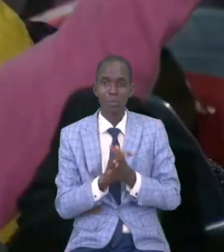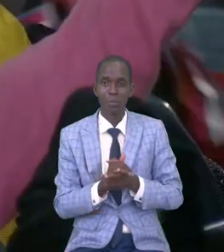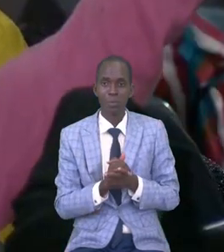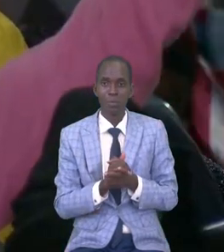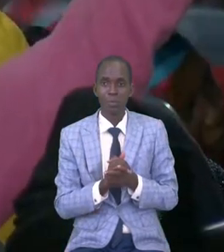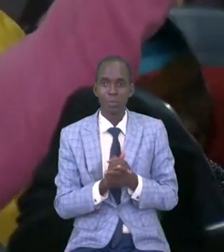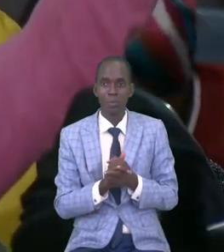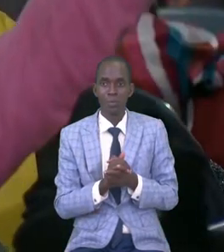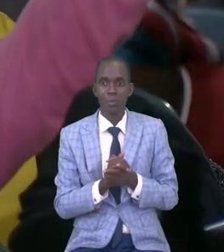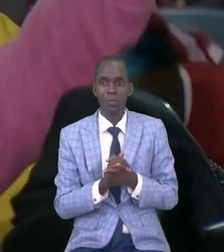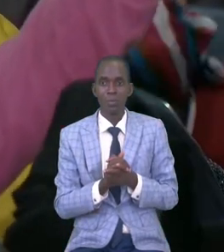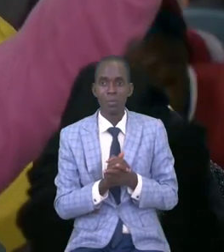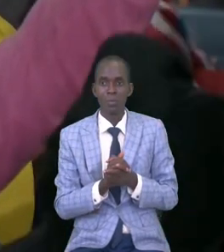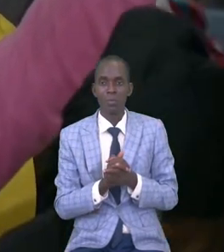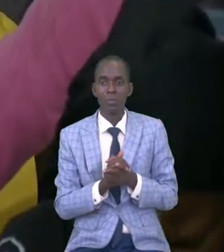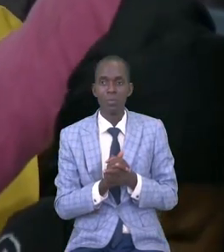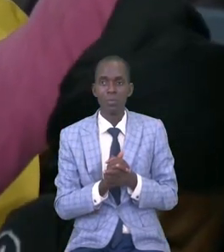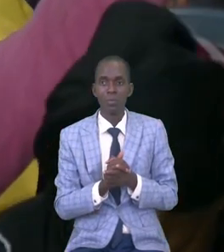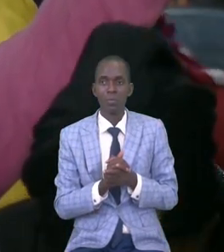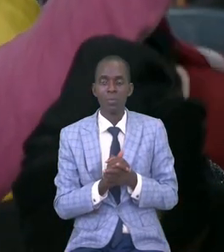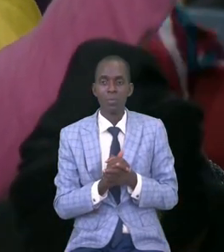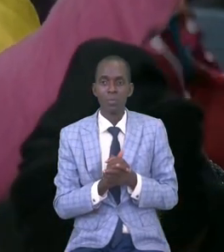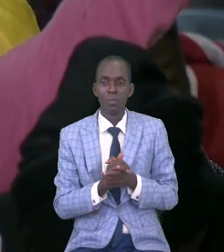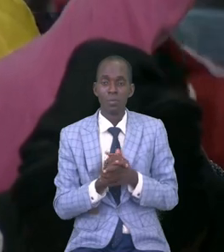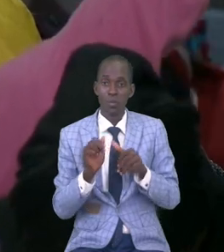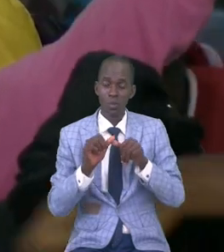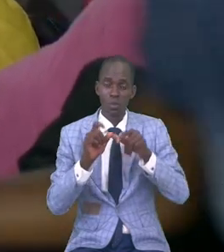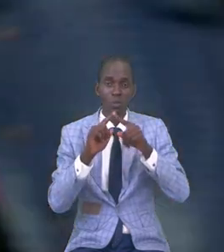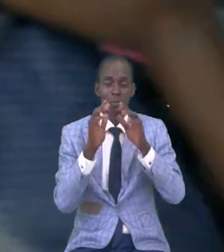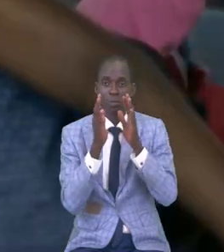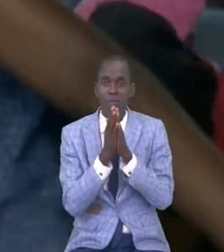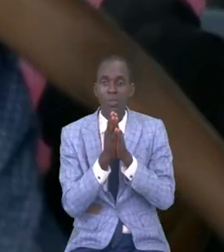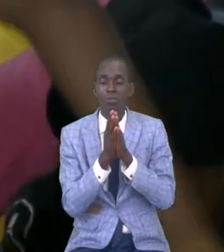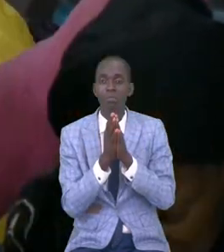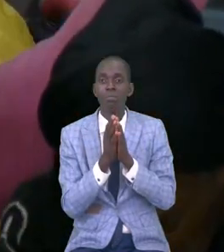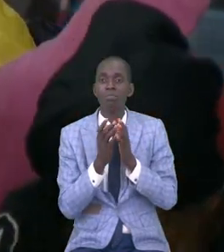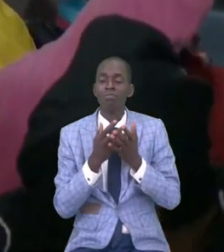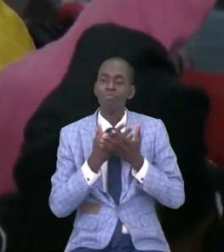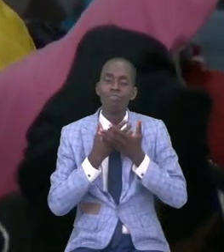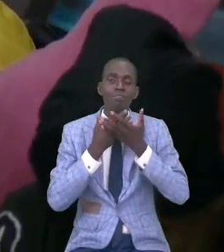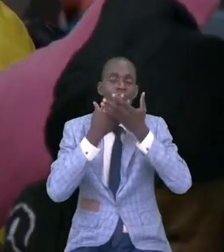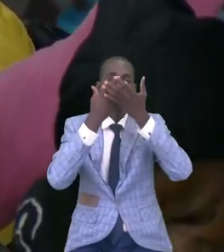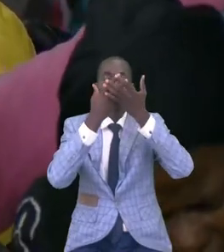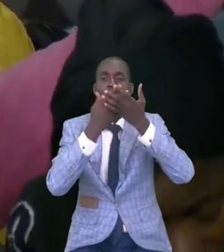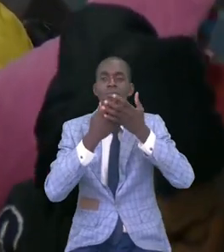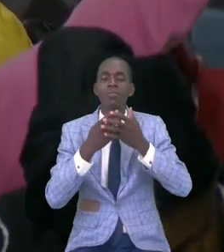Let's ensure that the names are well written, the addresses clearly